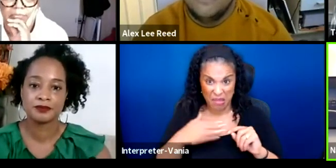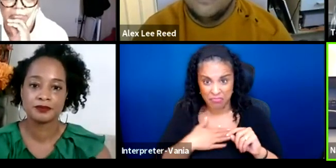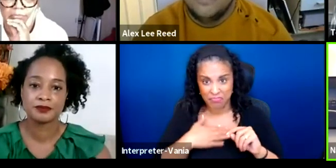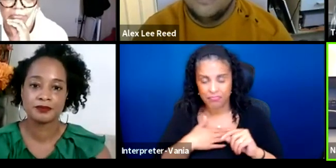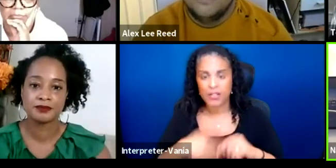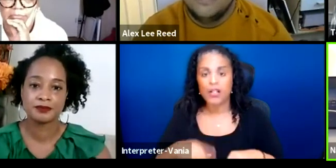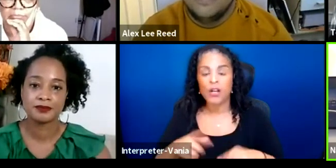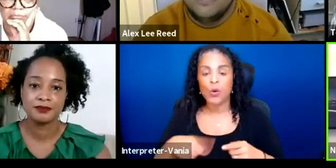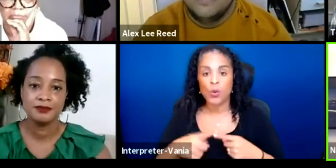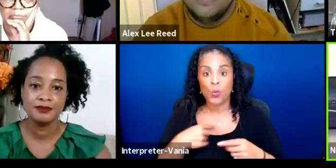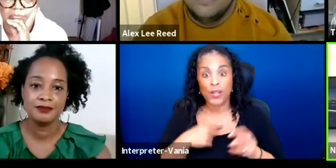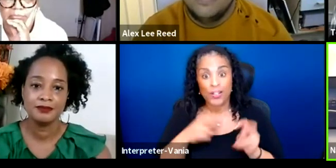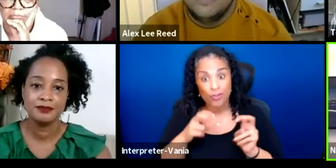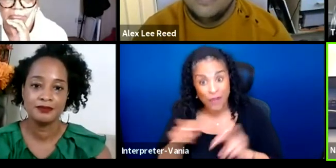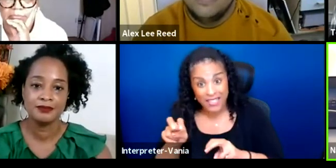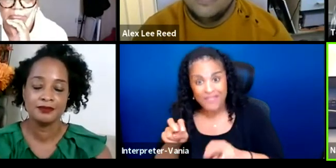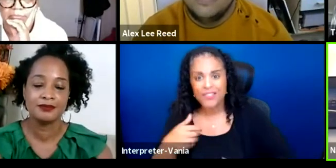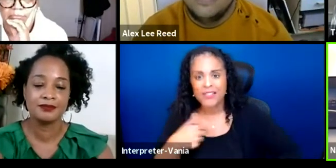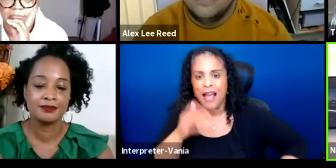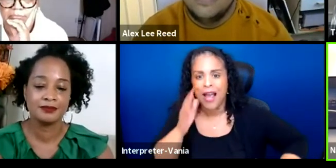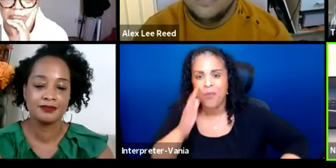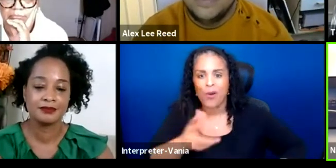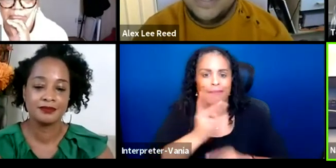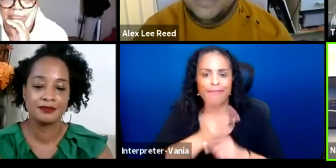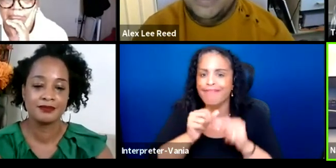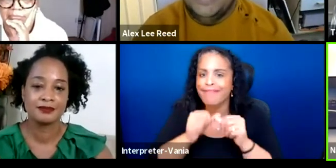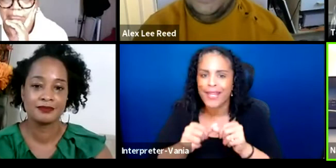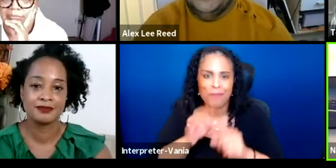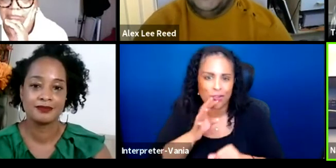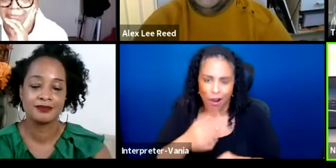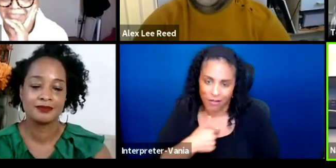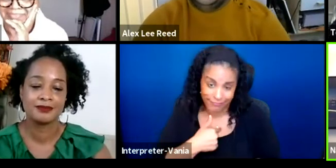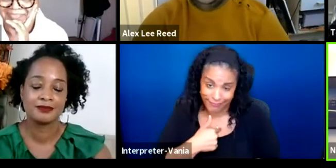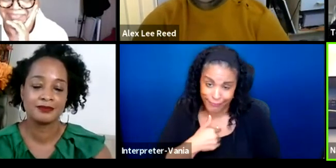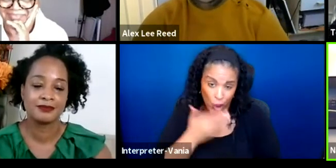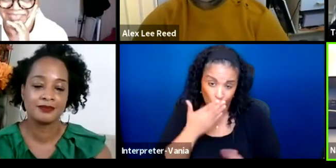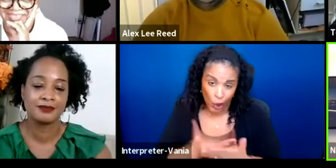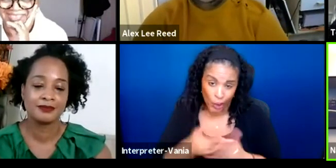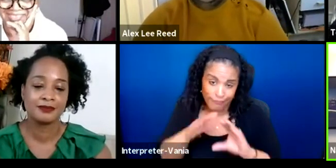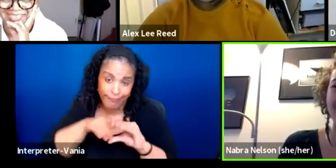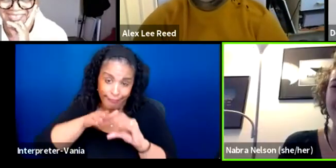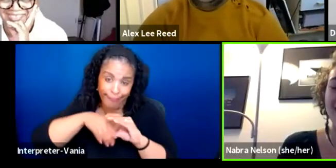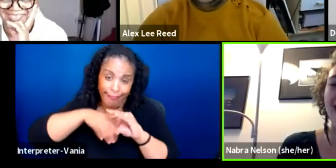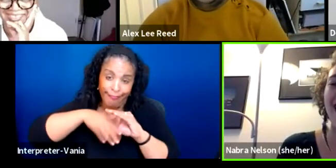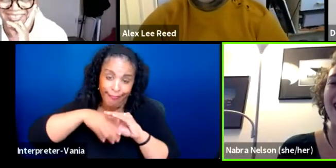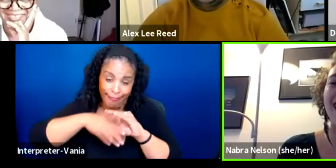we're transitioning, I will keep talking because I'm good at doing that.